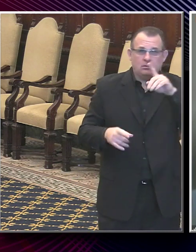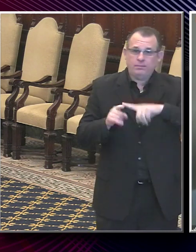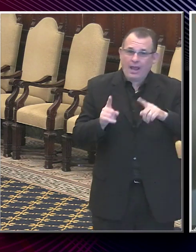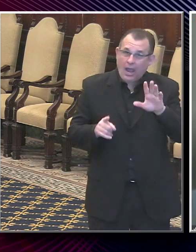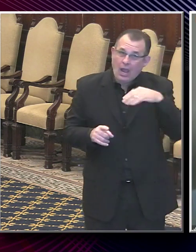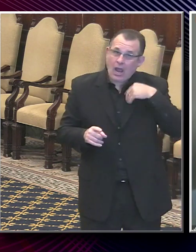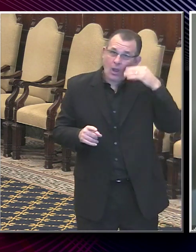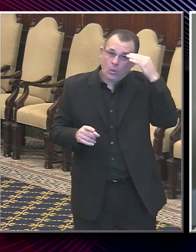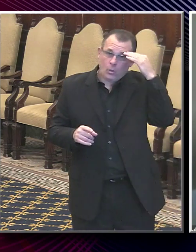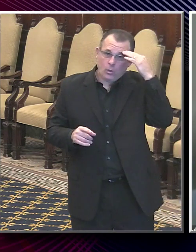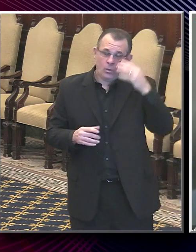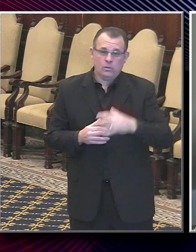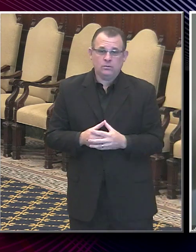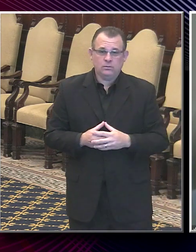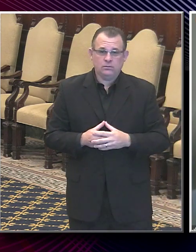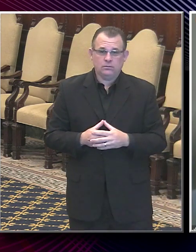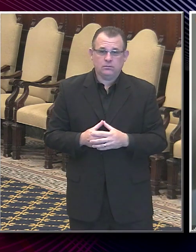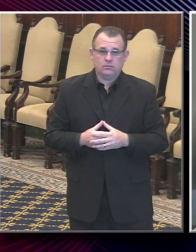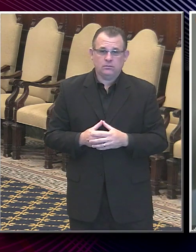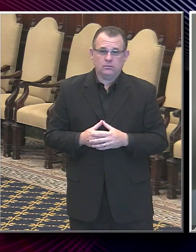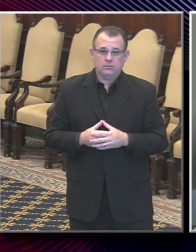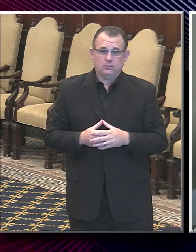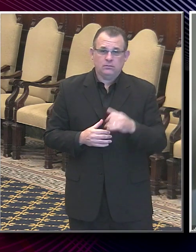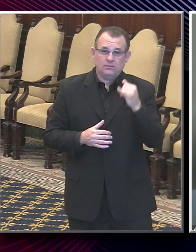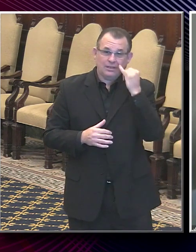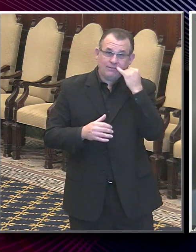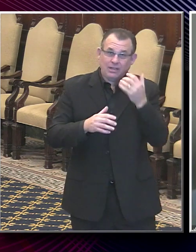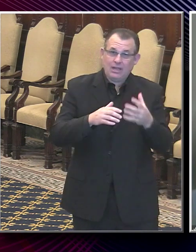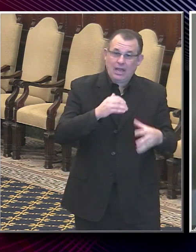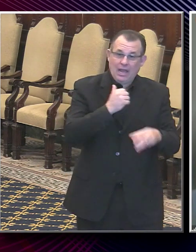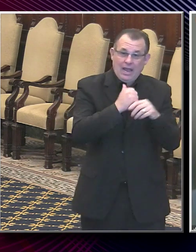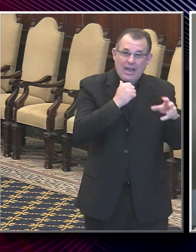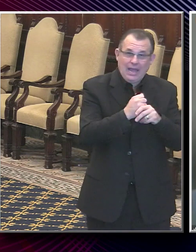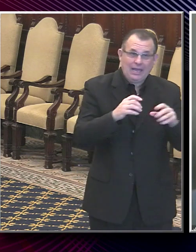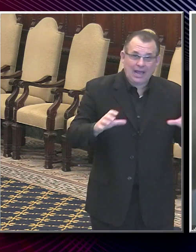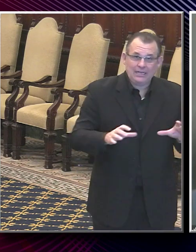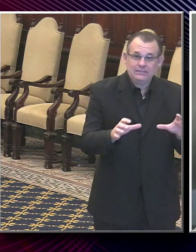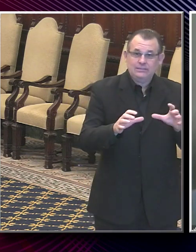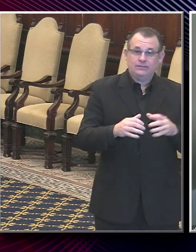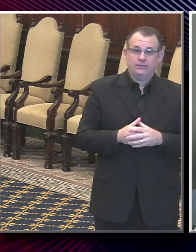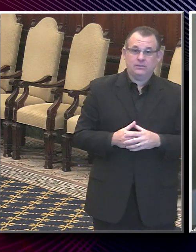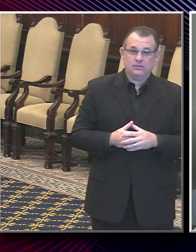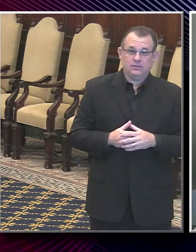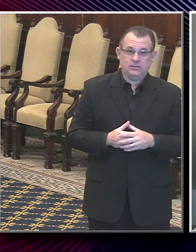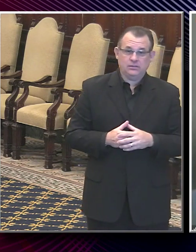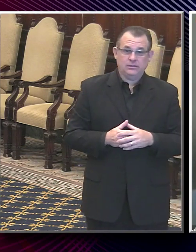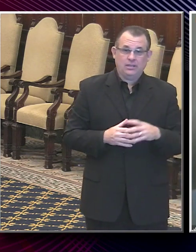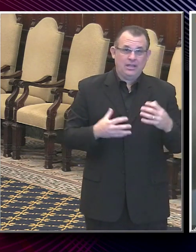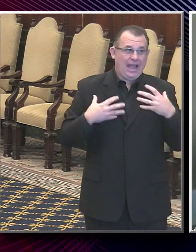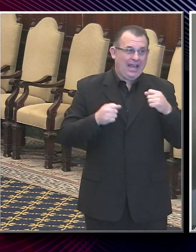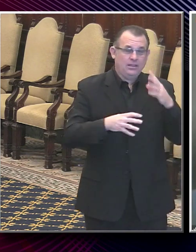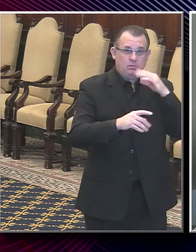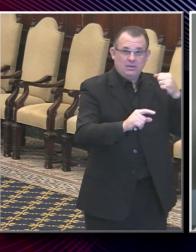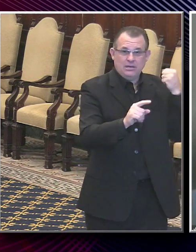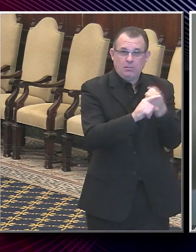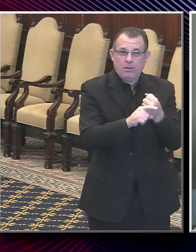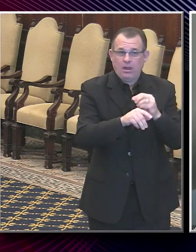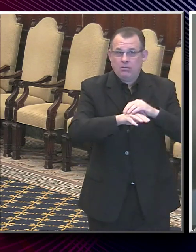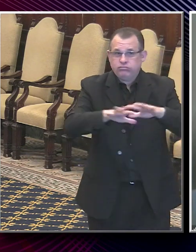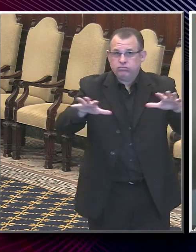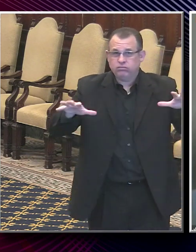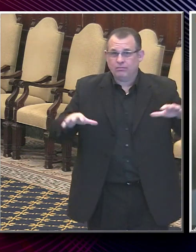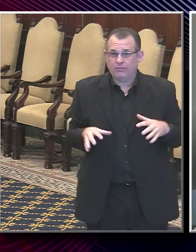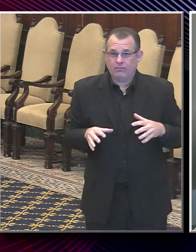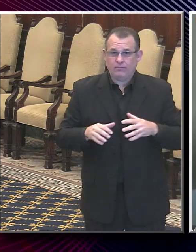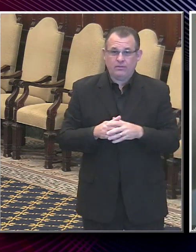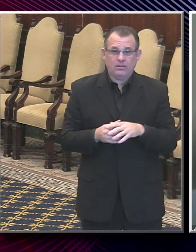if there's no economic activity, that there's a real health consequence to that. And so I do understand the basic principle that we need to get